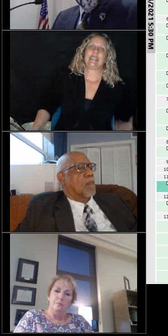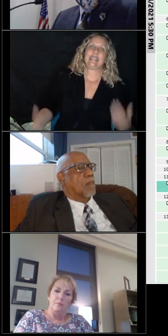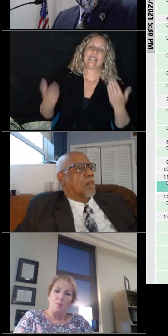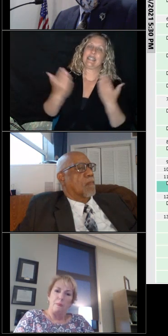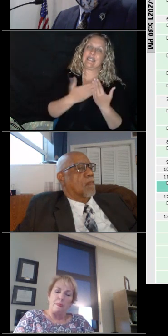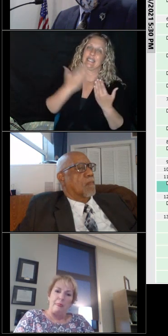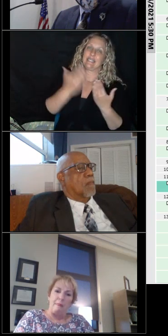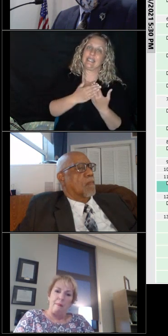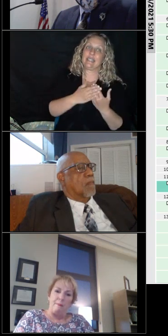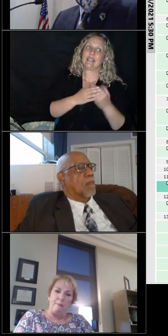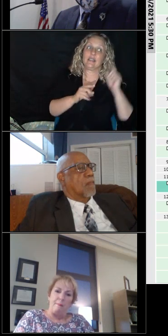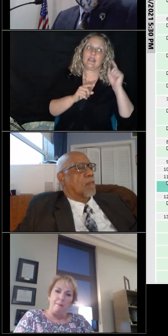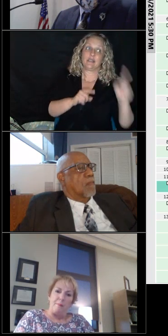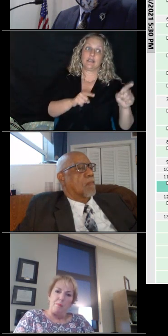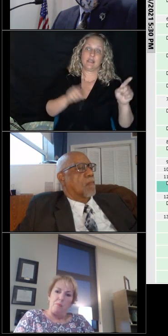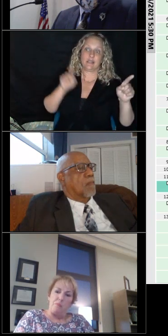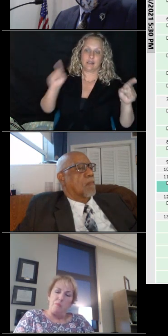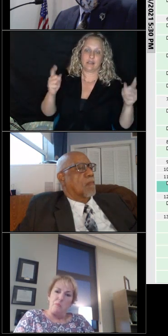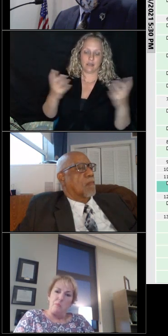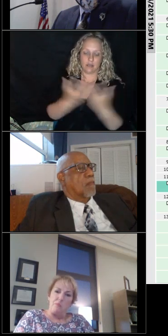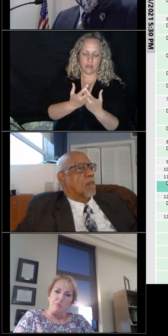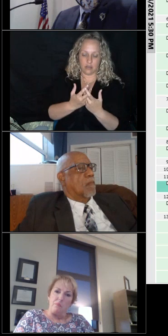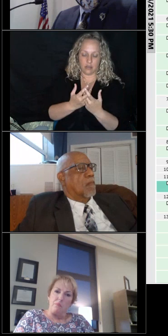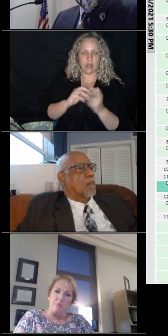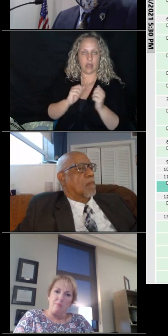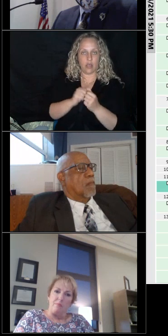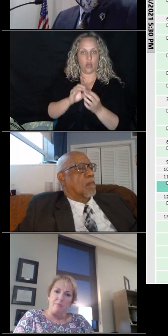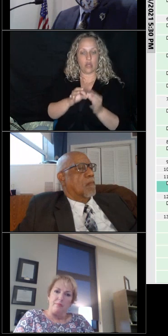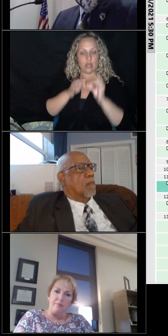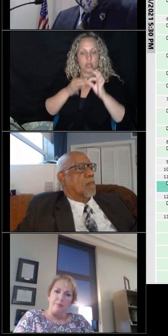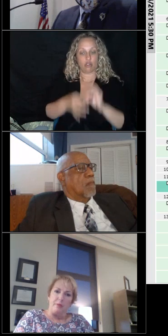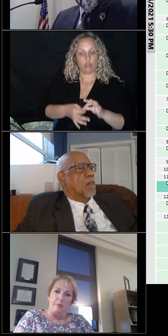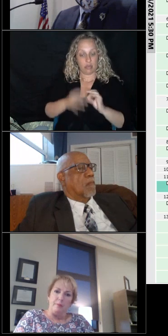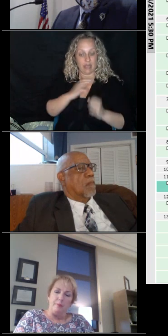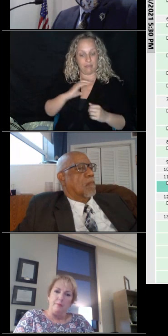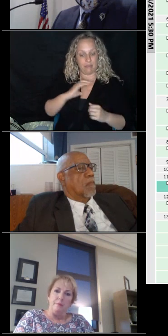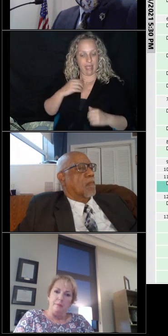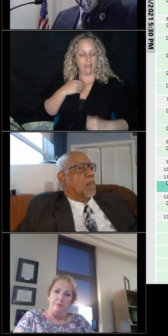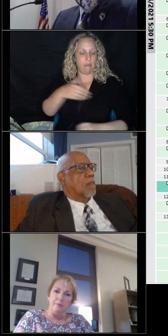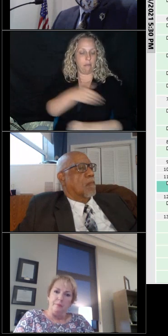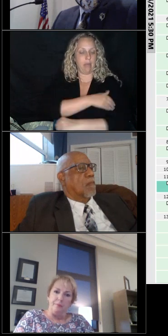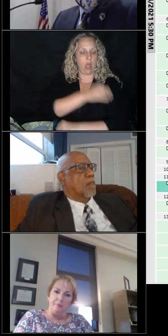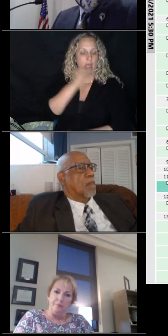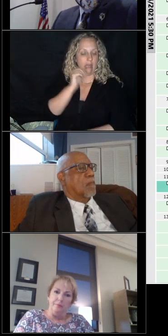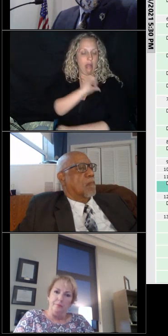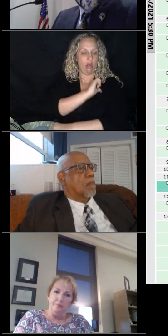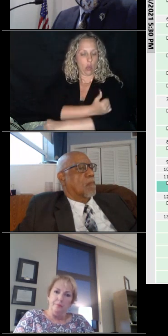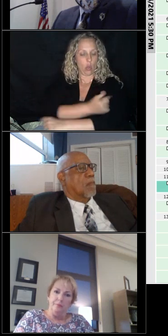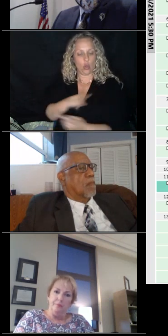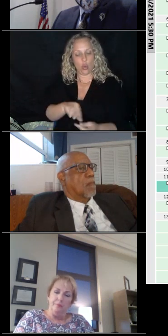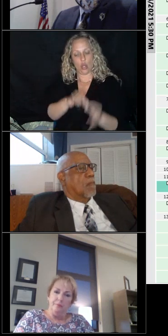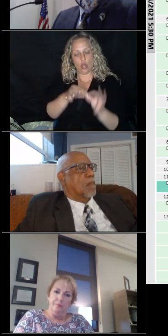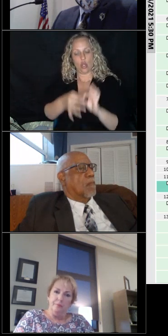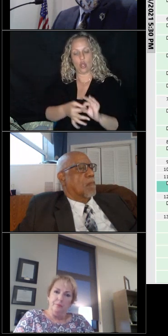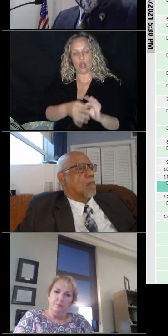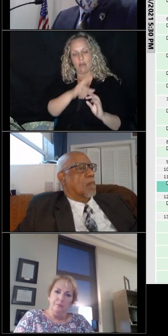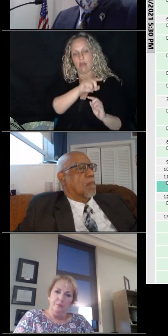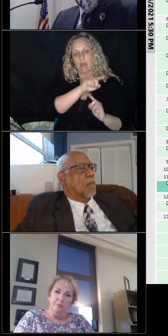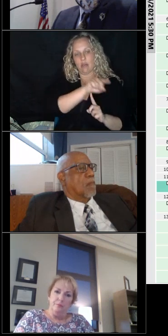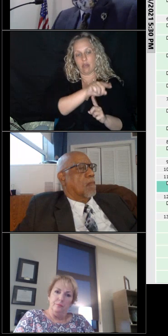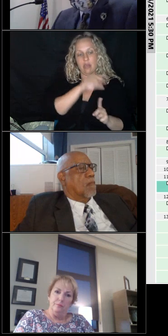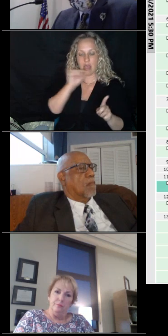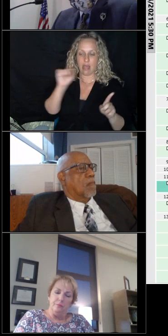and the charter, and your interpretation, which the commission has the power and authority to interpret its code and charter,